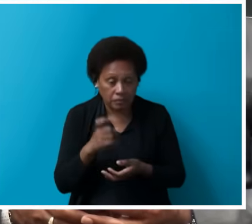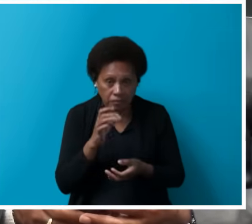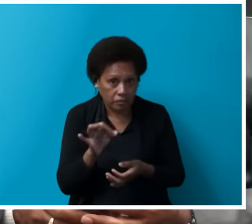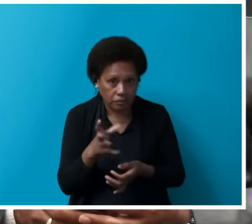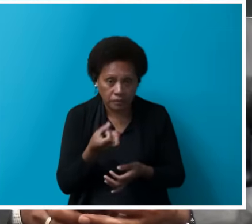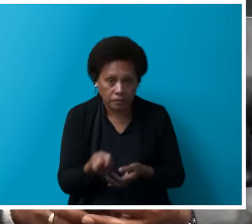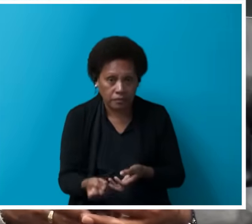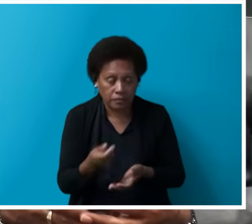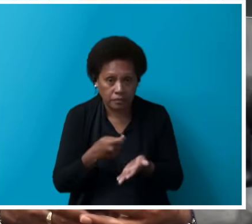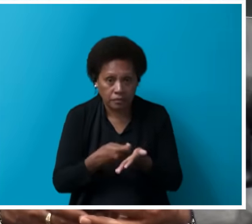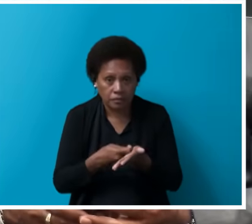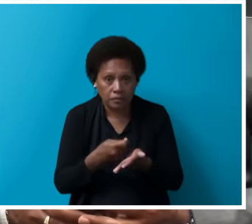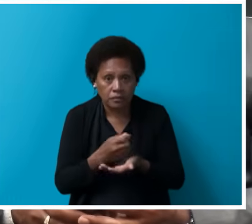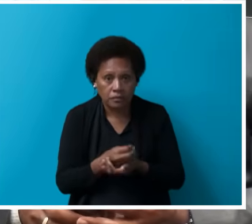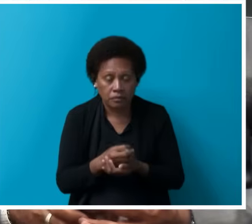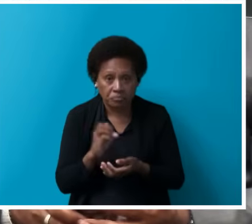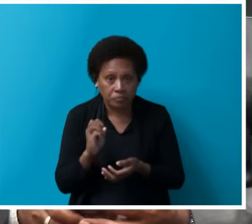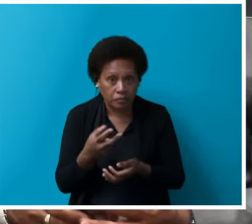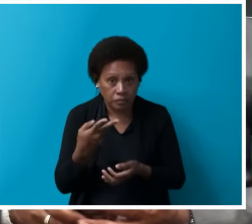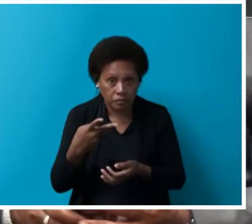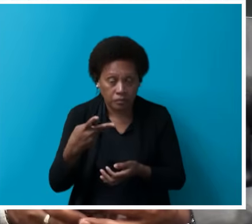they were collecting in 2018 and 19.